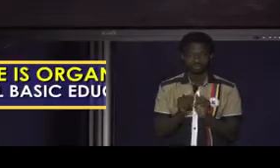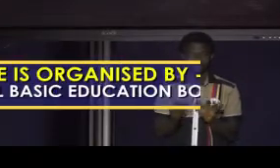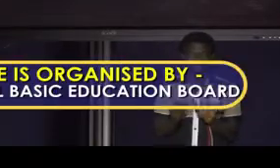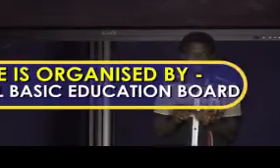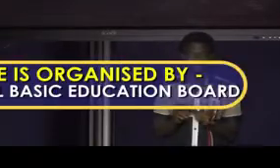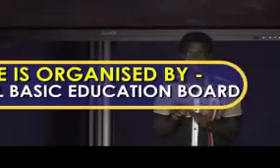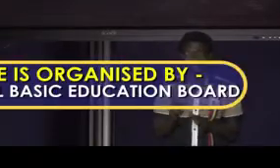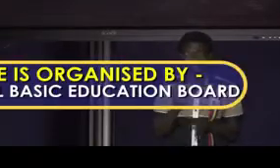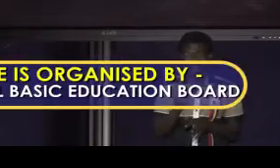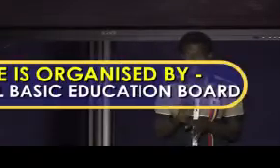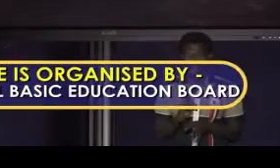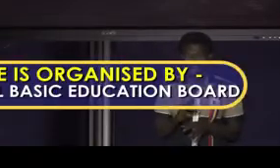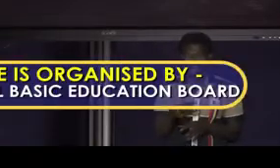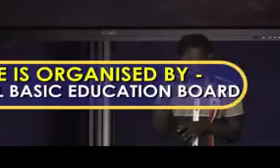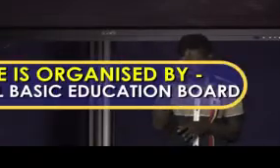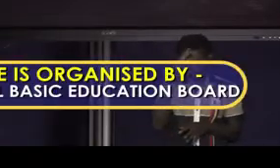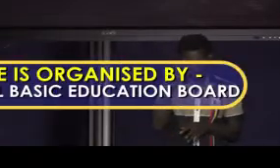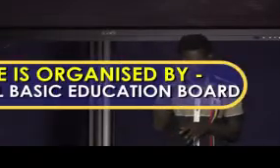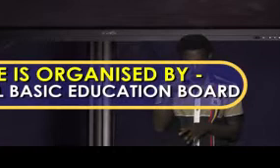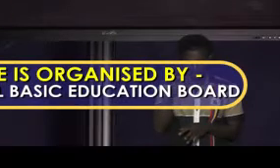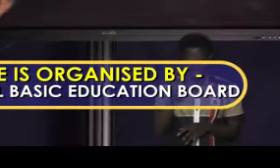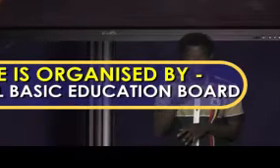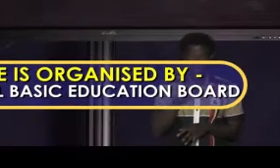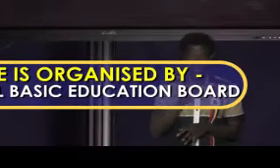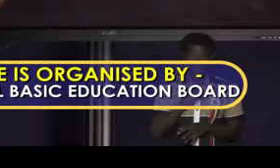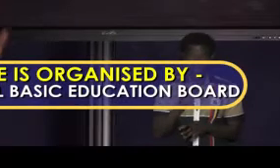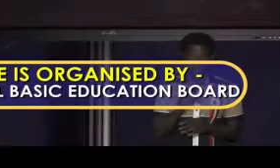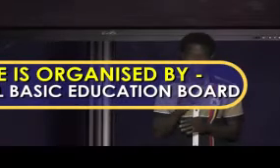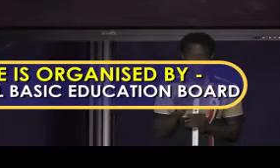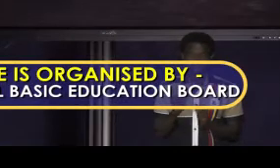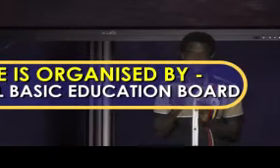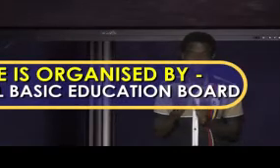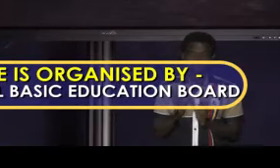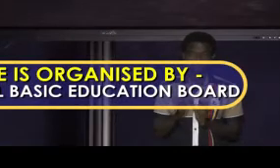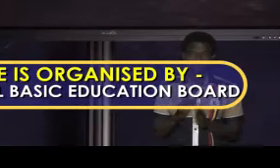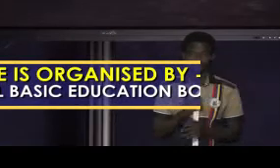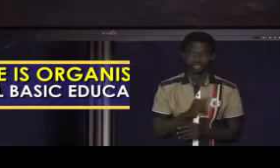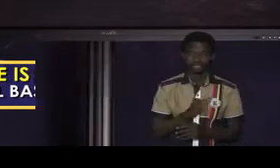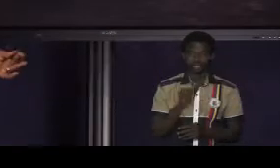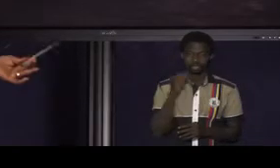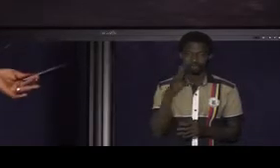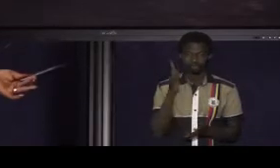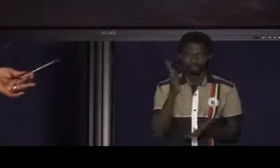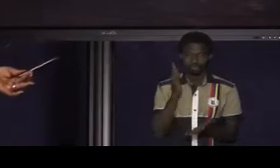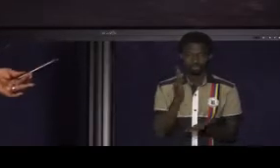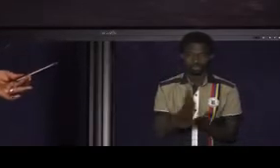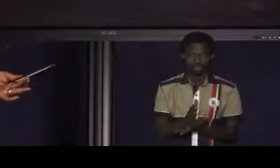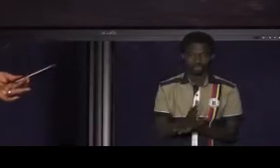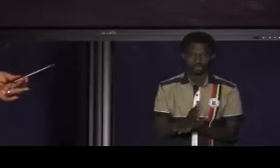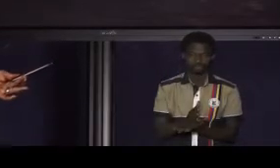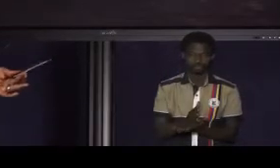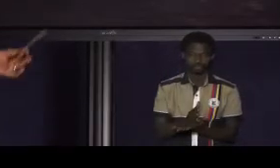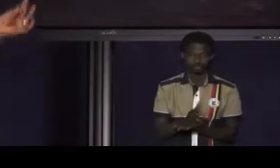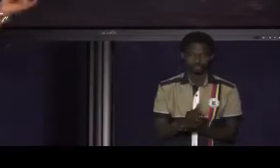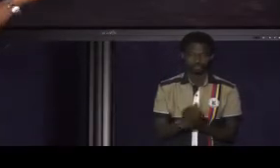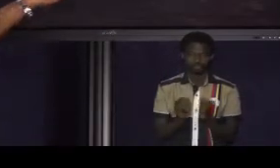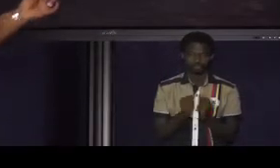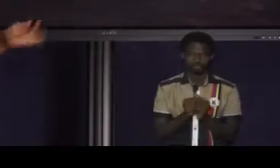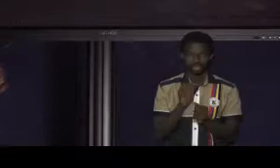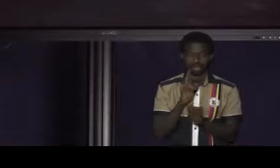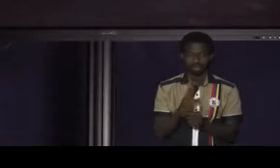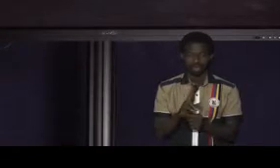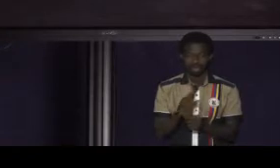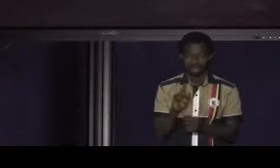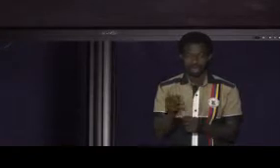nothing. A woman, full stop. Without her, comma,